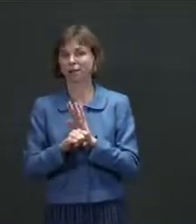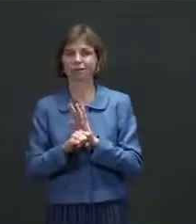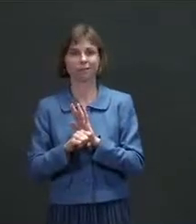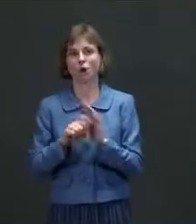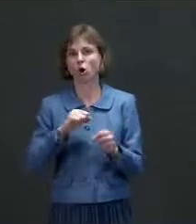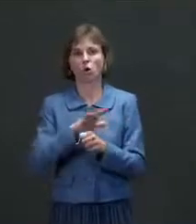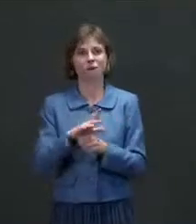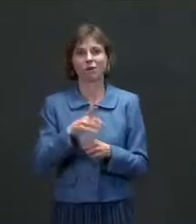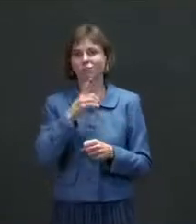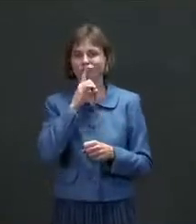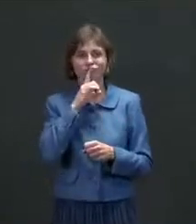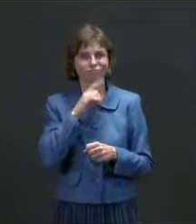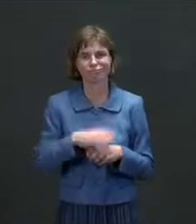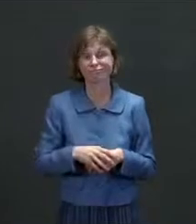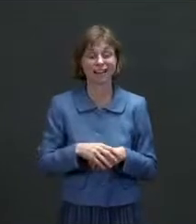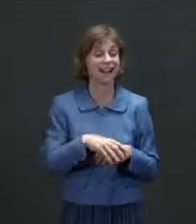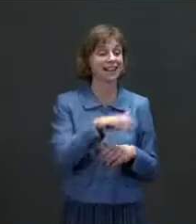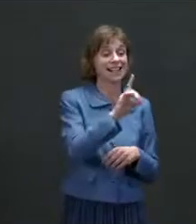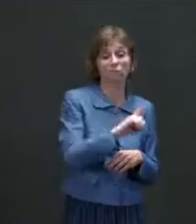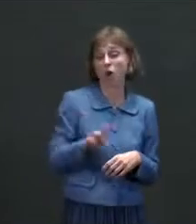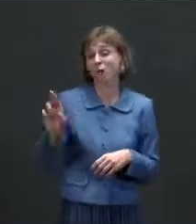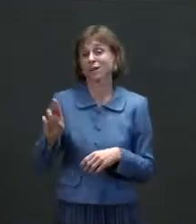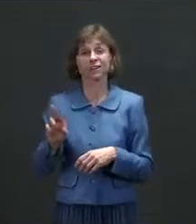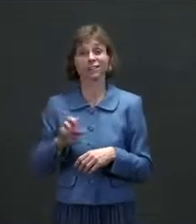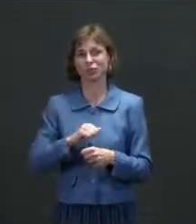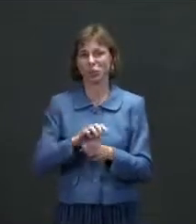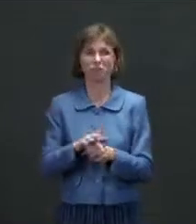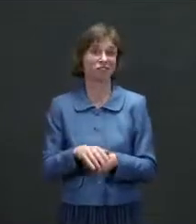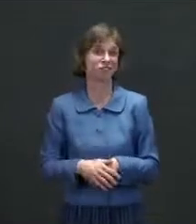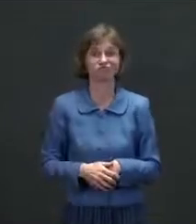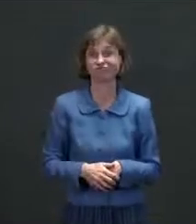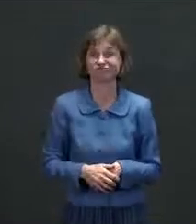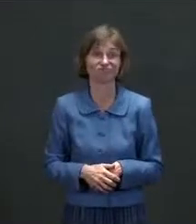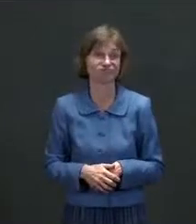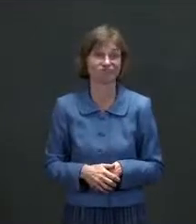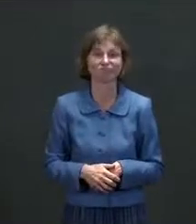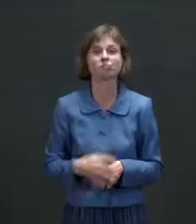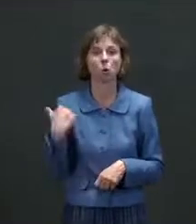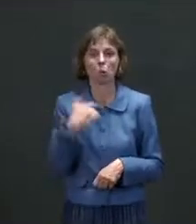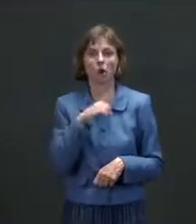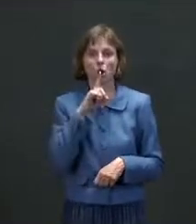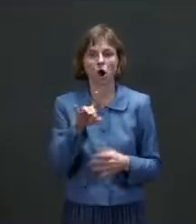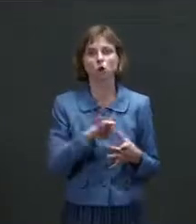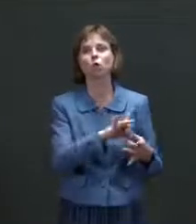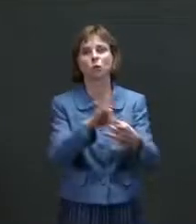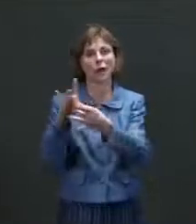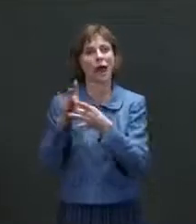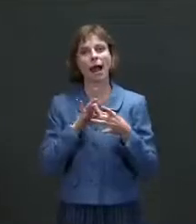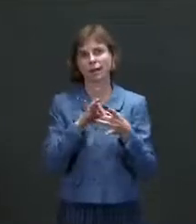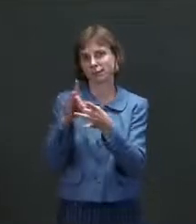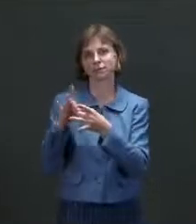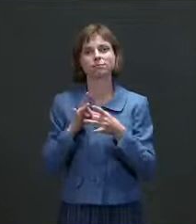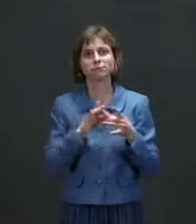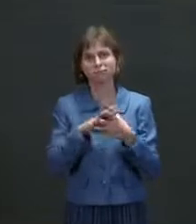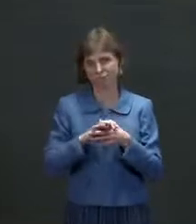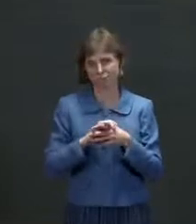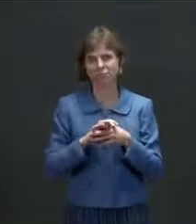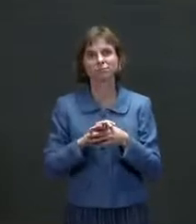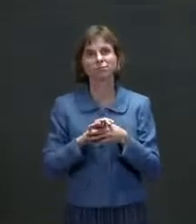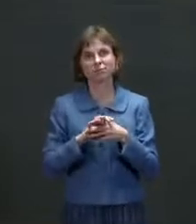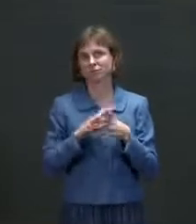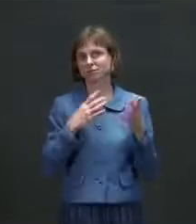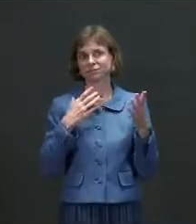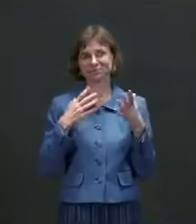no such thing as Democrat or Republican when it comes to COVID. When we stand united, there's not a damn thing we've been unable to do, and